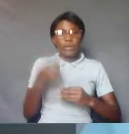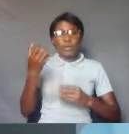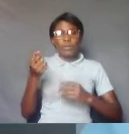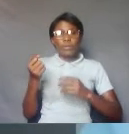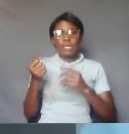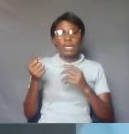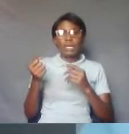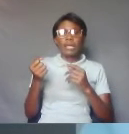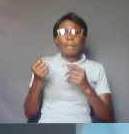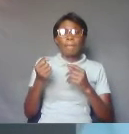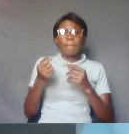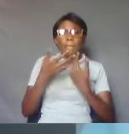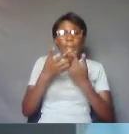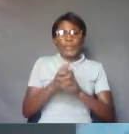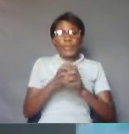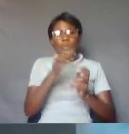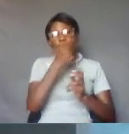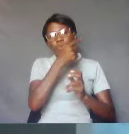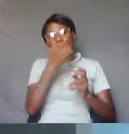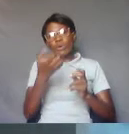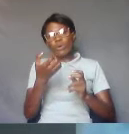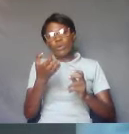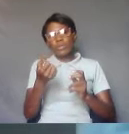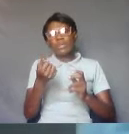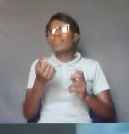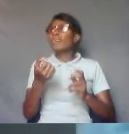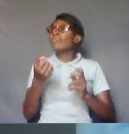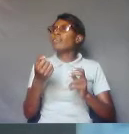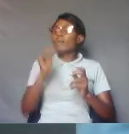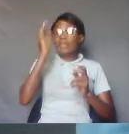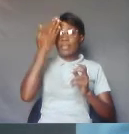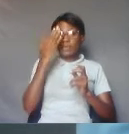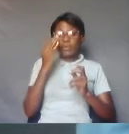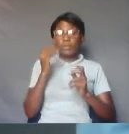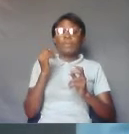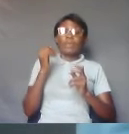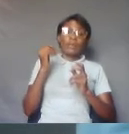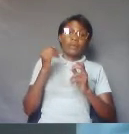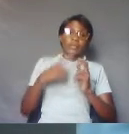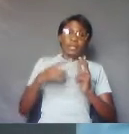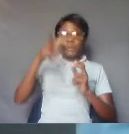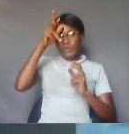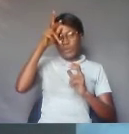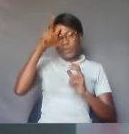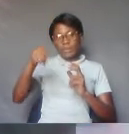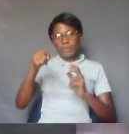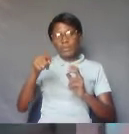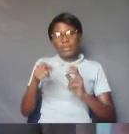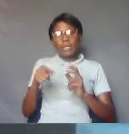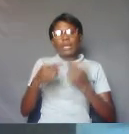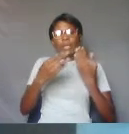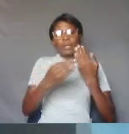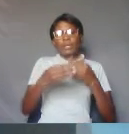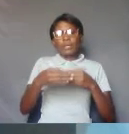God in a sit-puff wheelchair, where your only movement is through breath, where you suck on a straw-like device